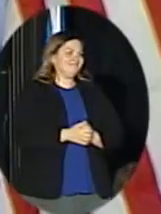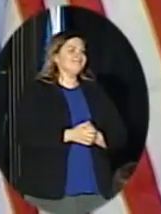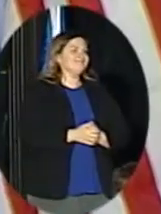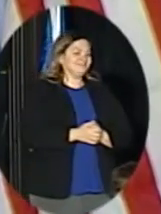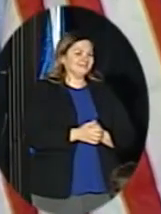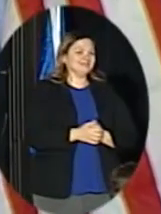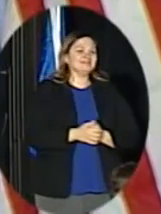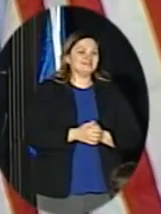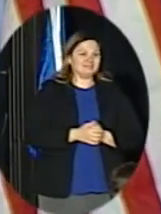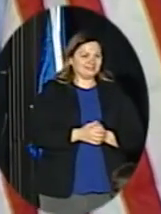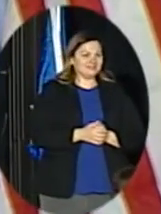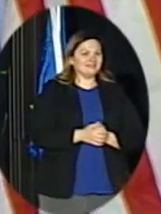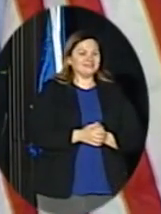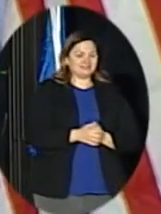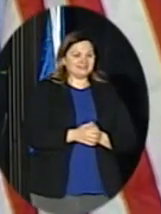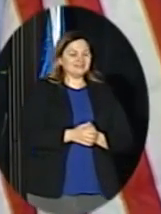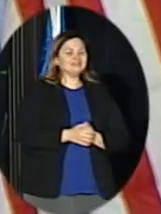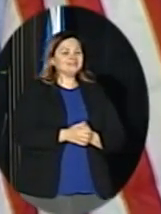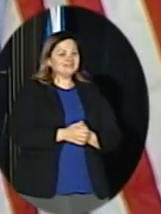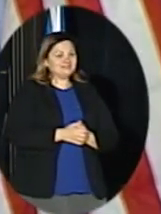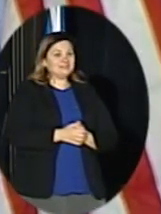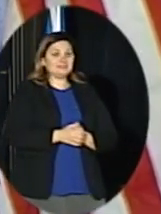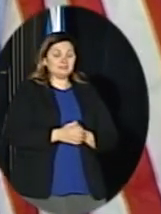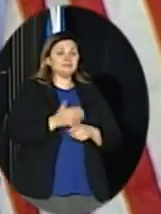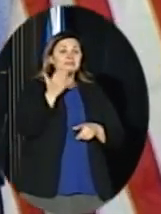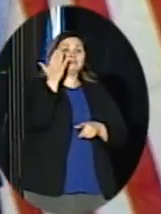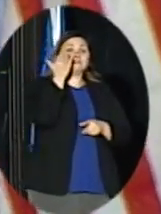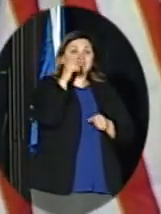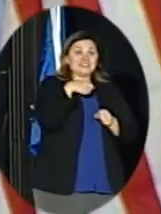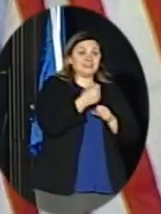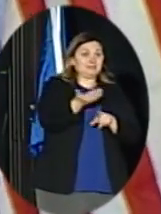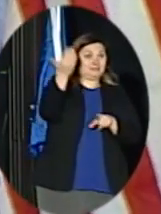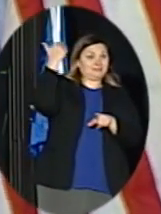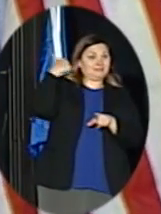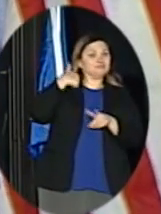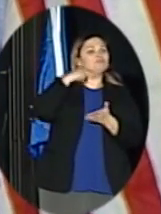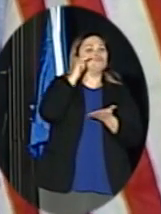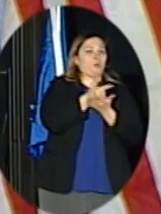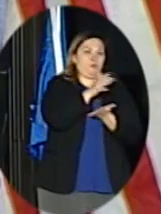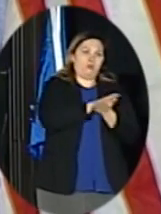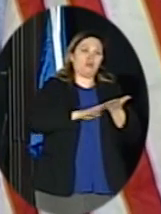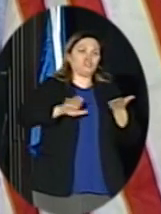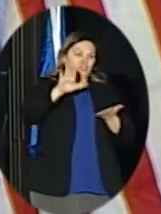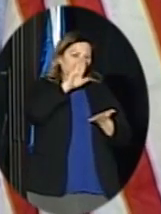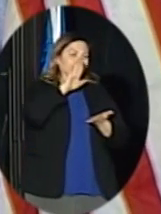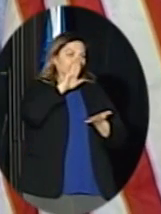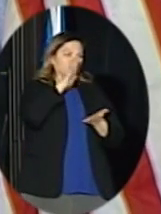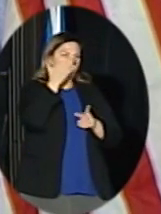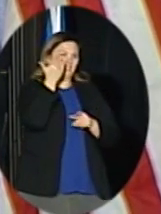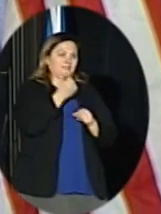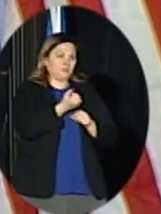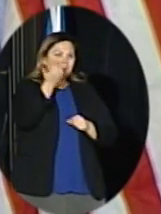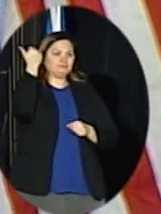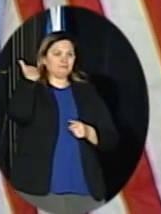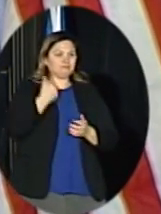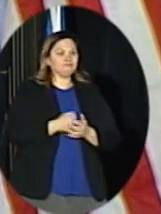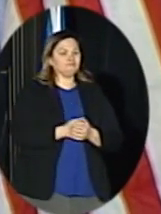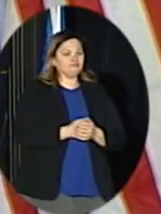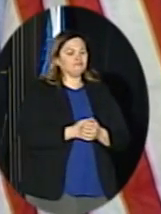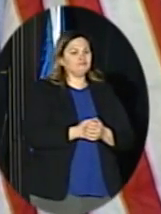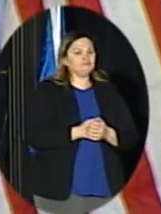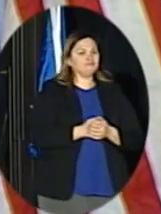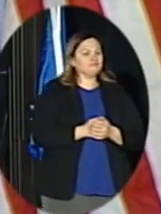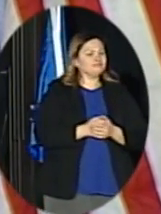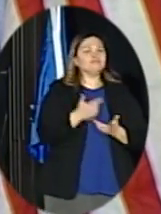Fifteen years ago, I graduated from college intent on making a difference. I never thought I'd be a